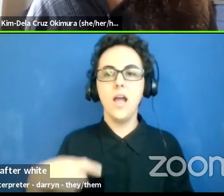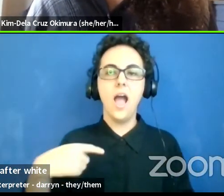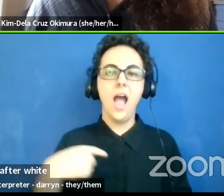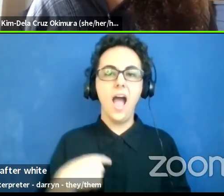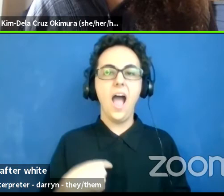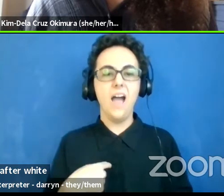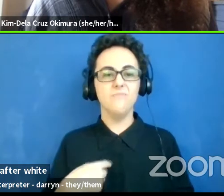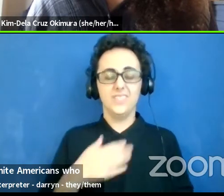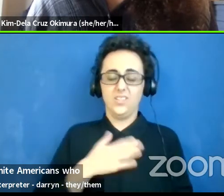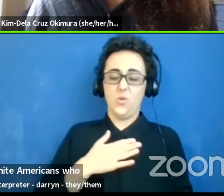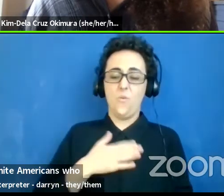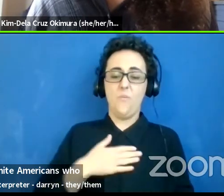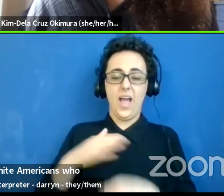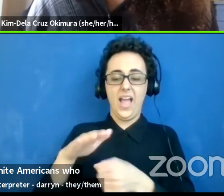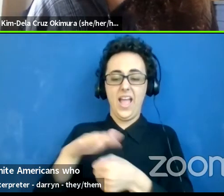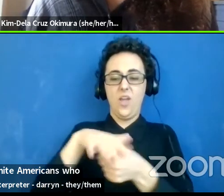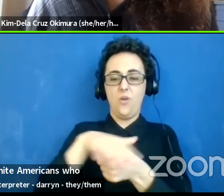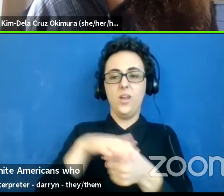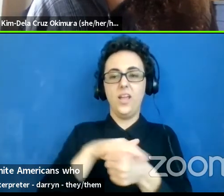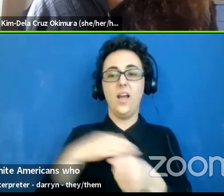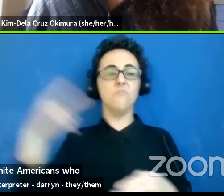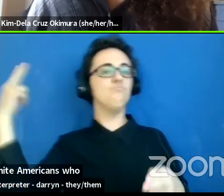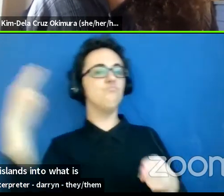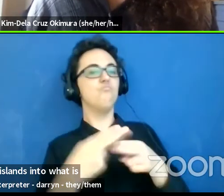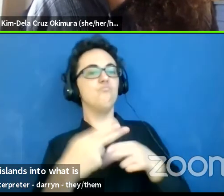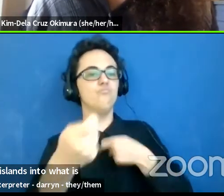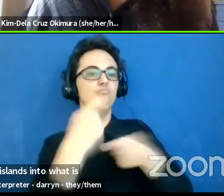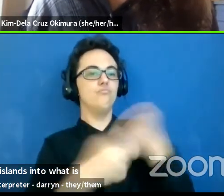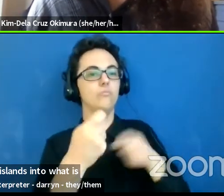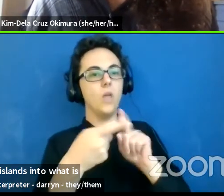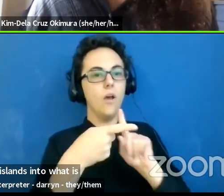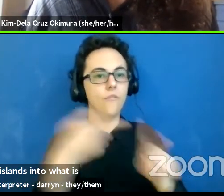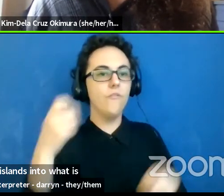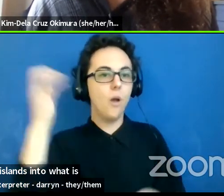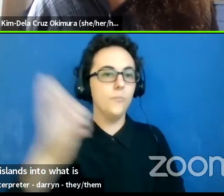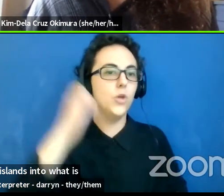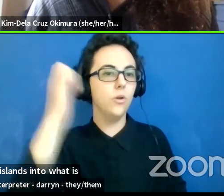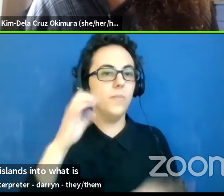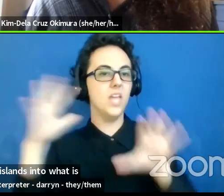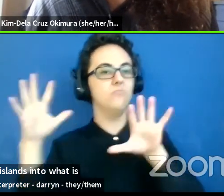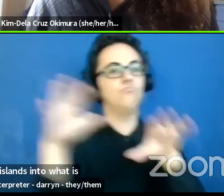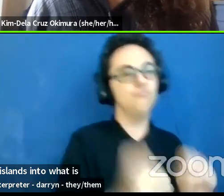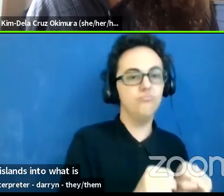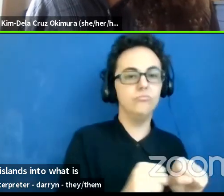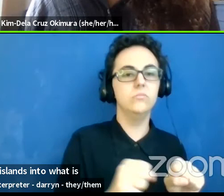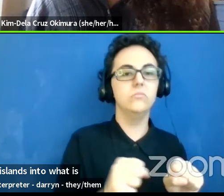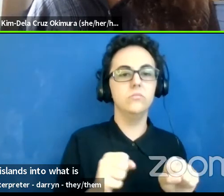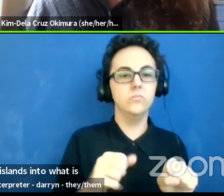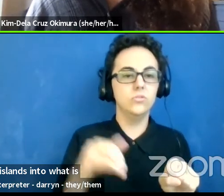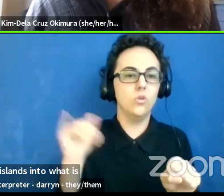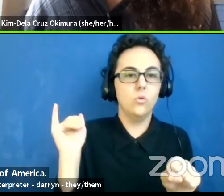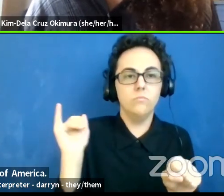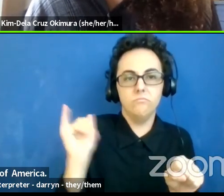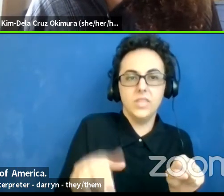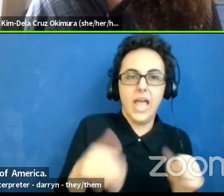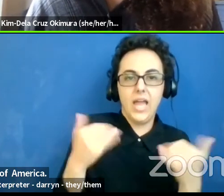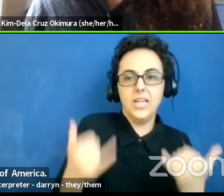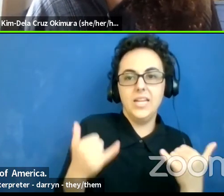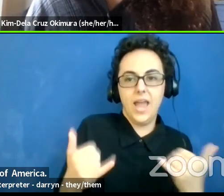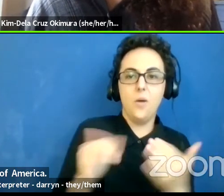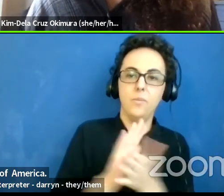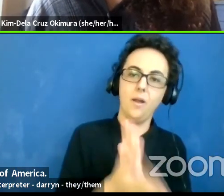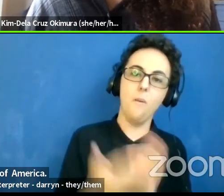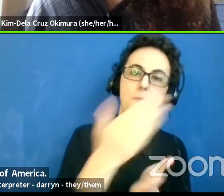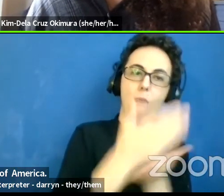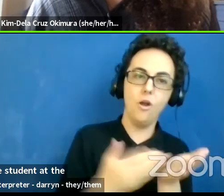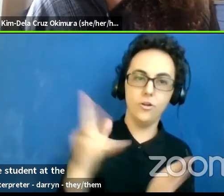settled and forcibly annexed the islands into what is called now the United States of America. I am a second year graduate